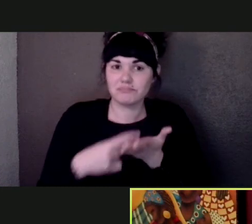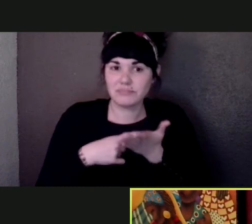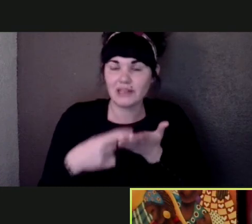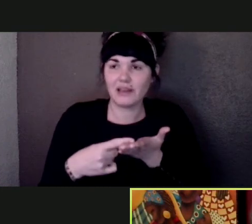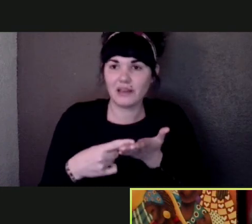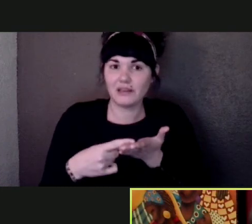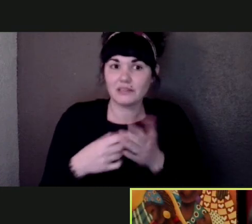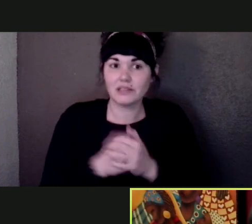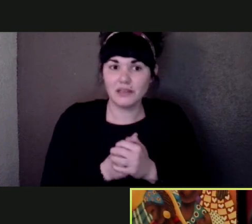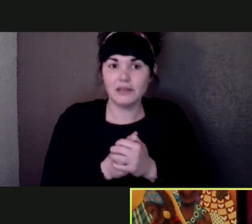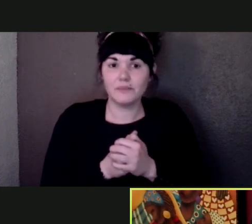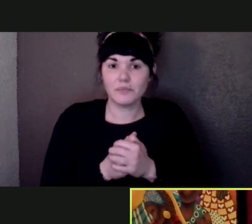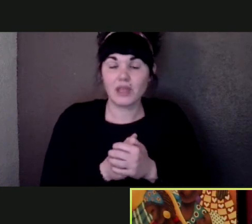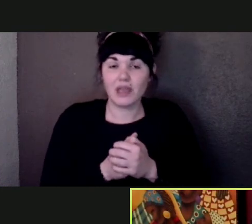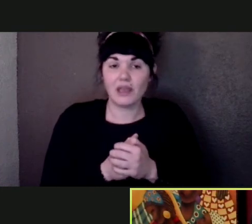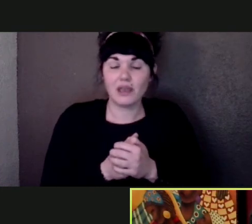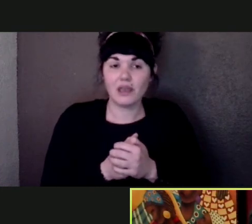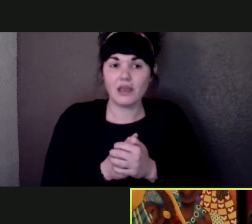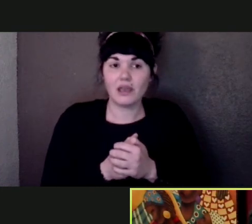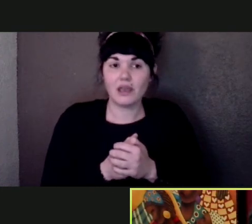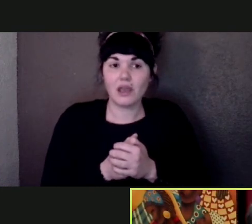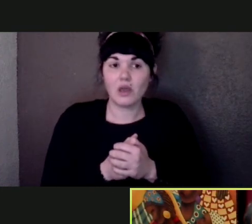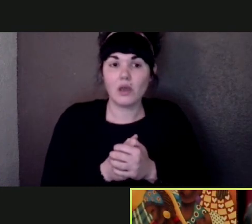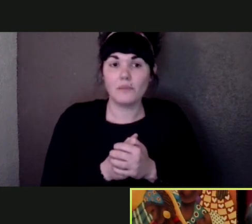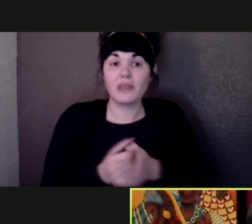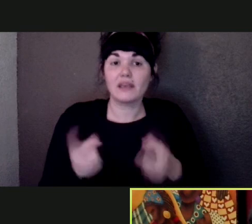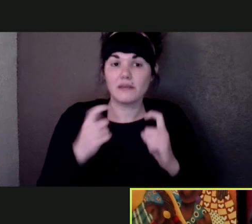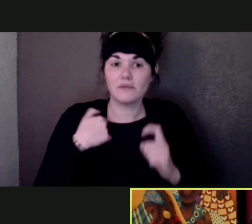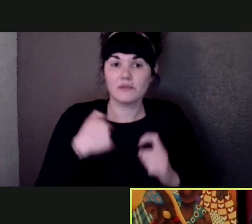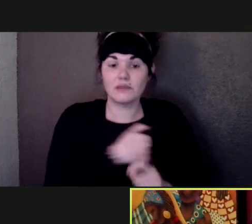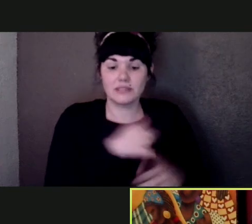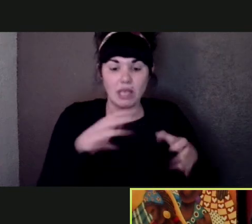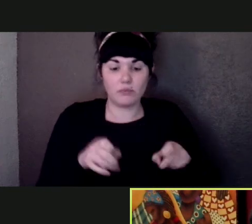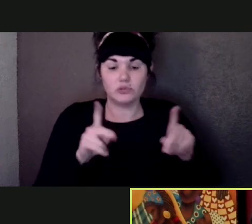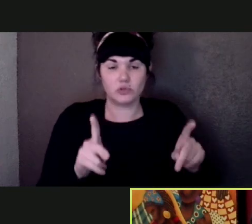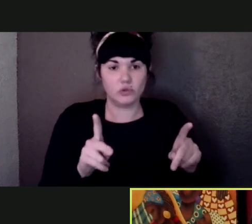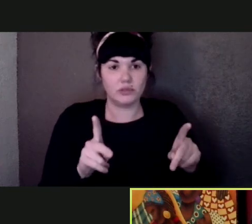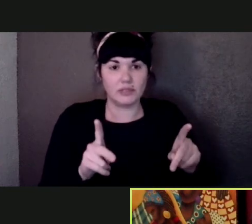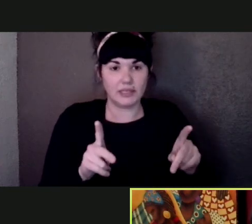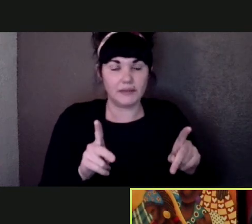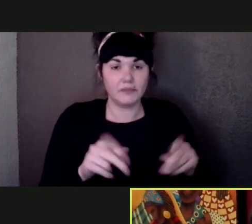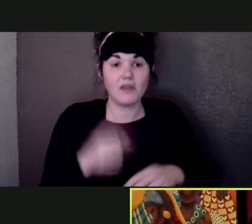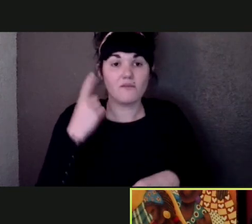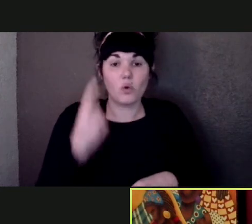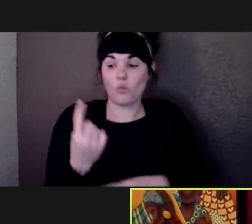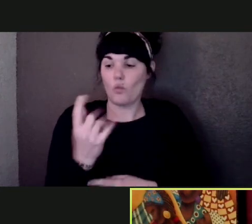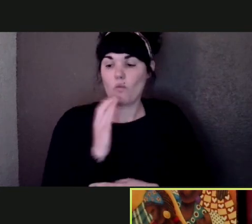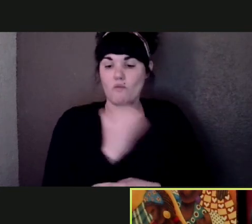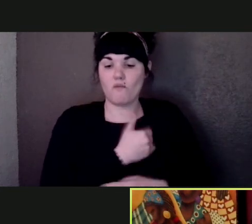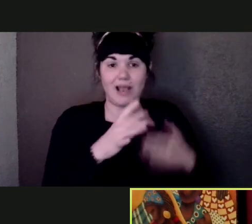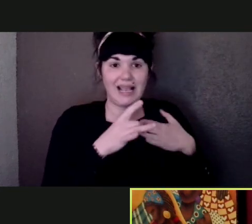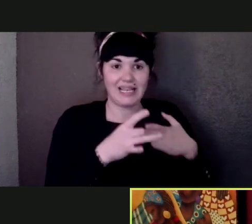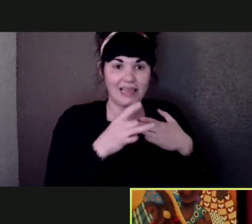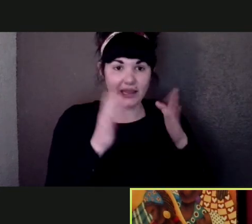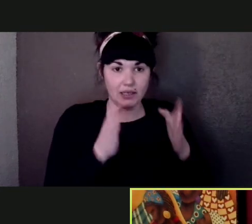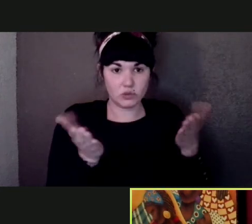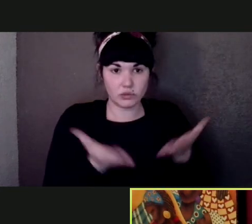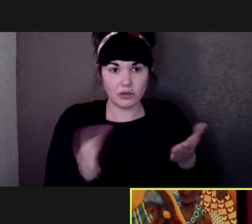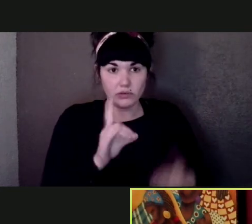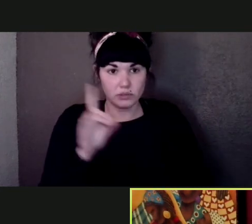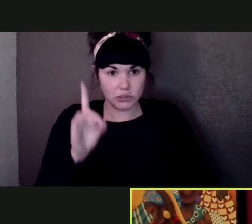one of our leaders, um, in the city of Detroit that has been having to juggle these same kinds of issues.